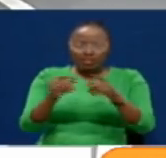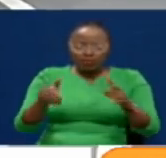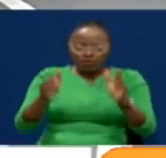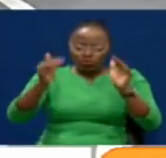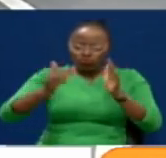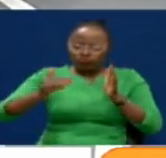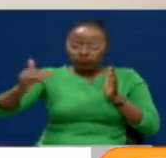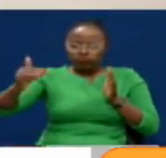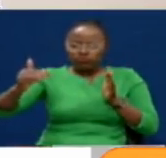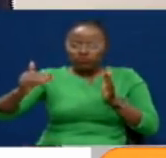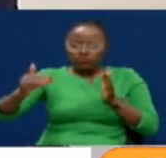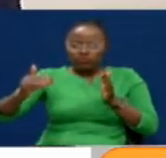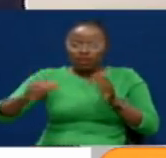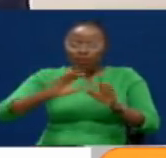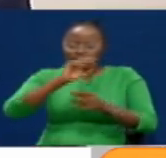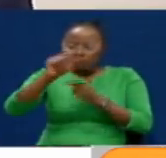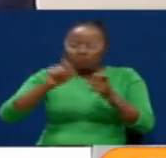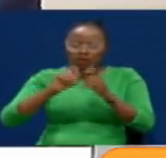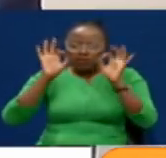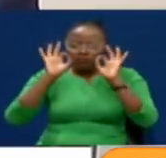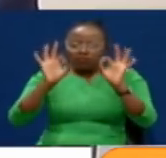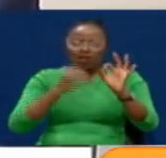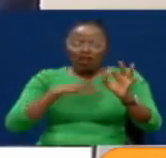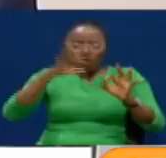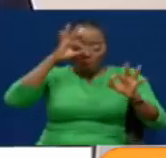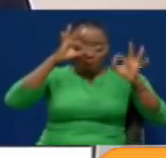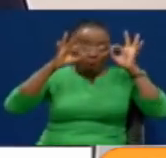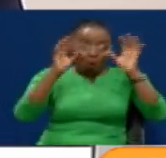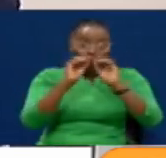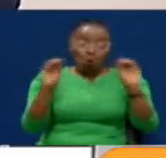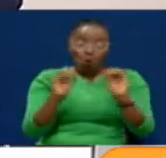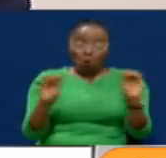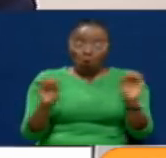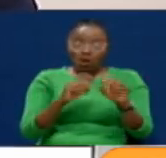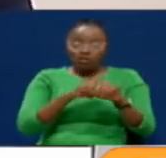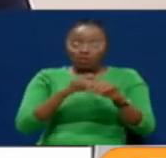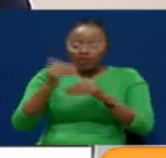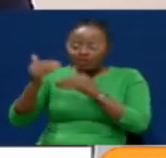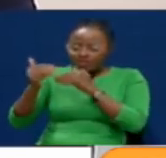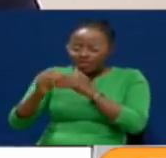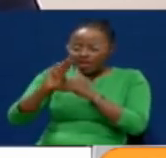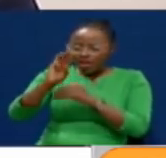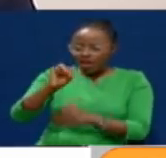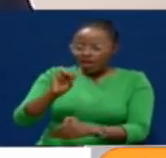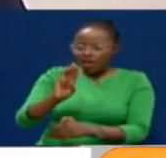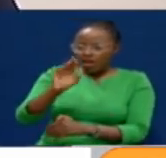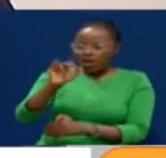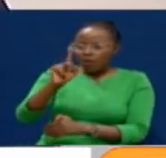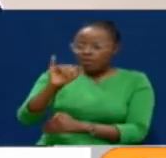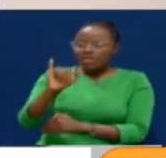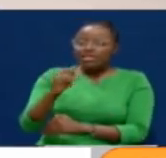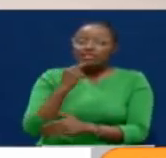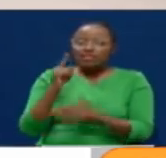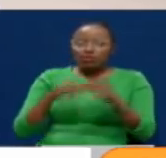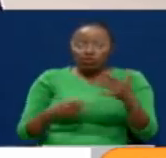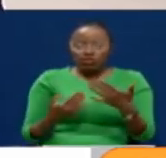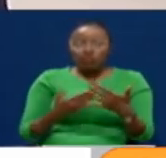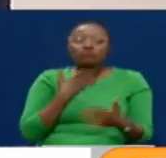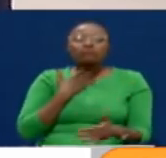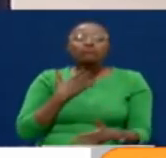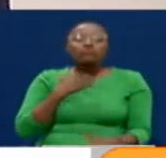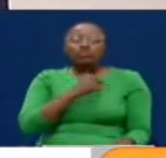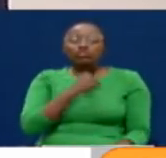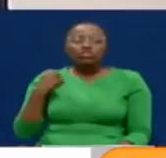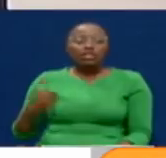section that is still perfect. No pothole as you come up towards Mwiki, up the hill. And you know what they're telling me? We want the